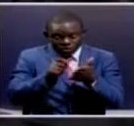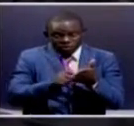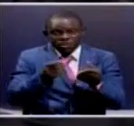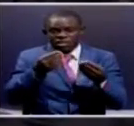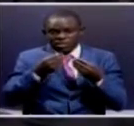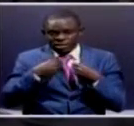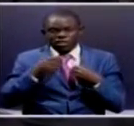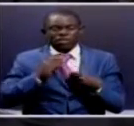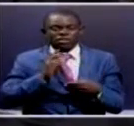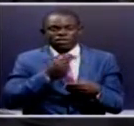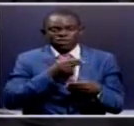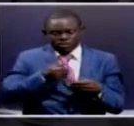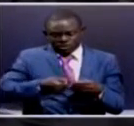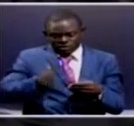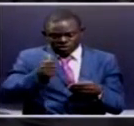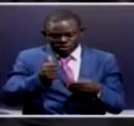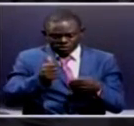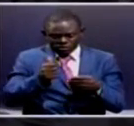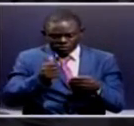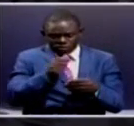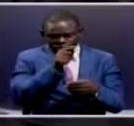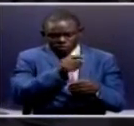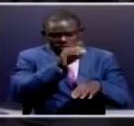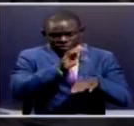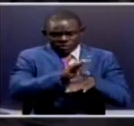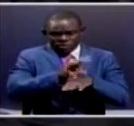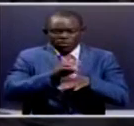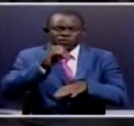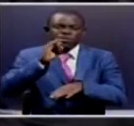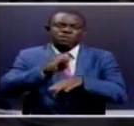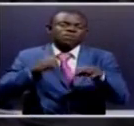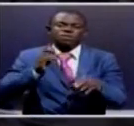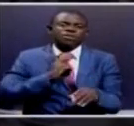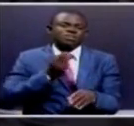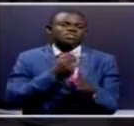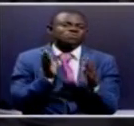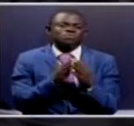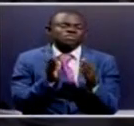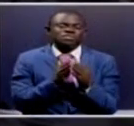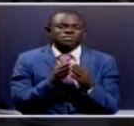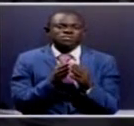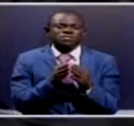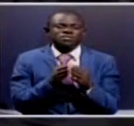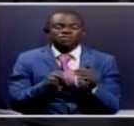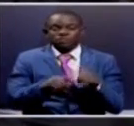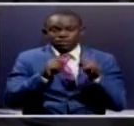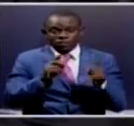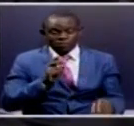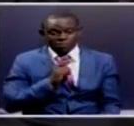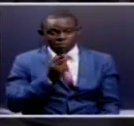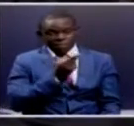Grevasio, was that we would not meet the 3 church mother bodies again without a